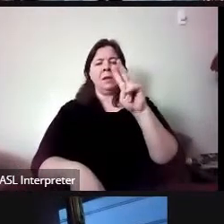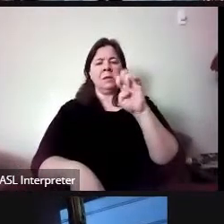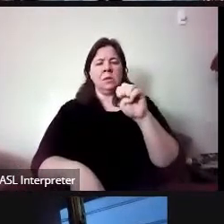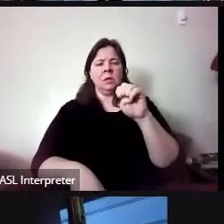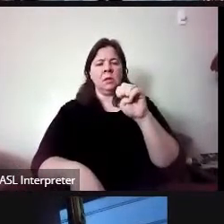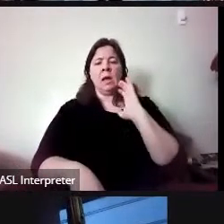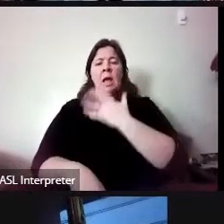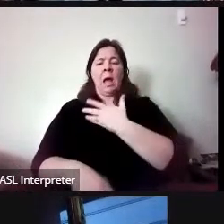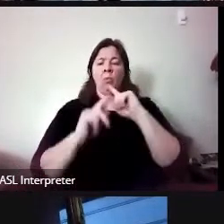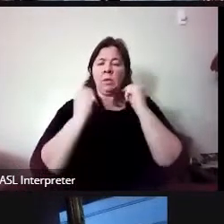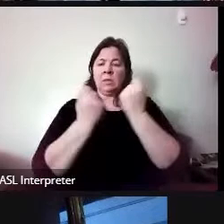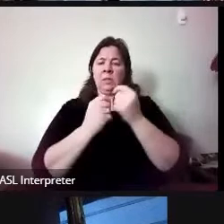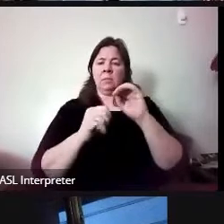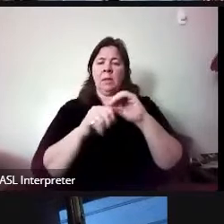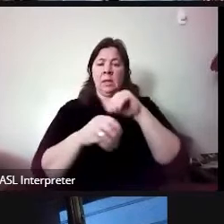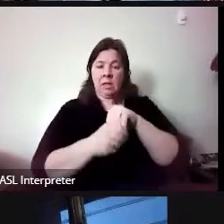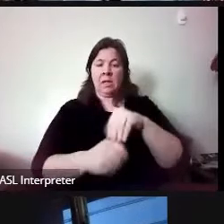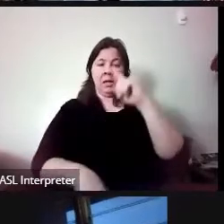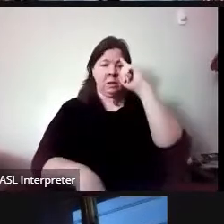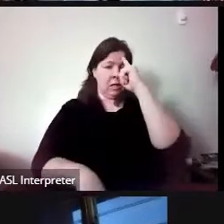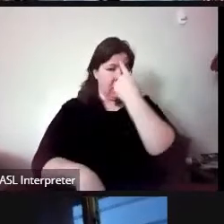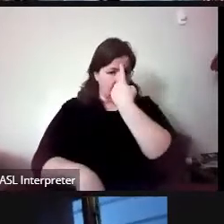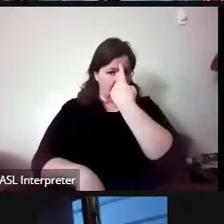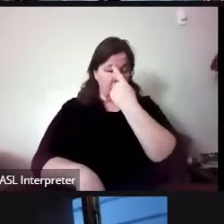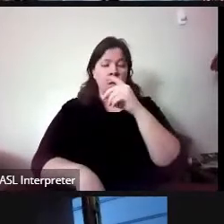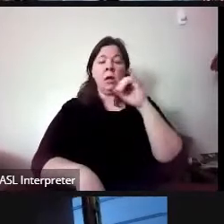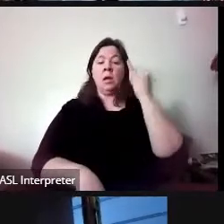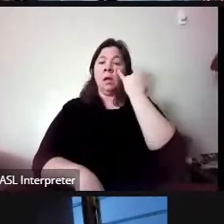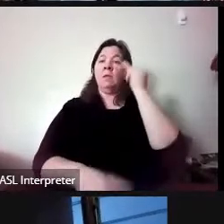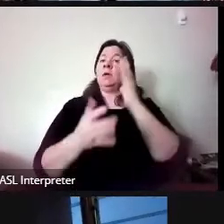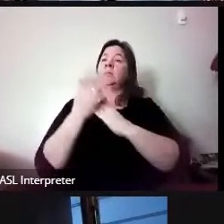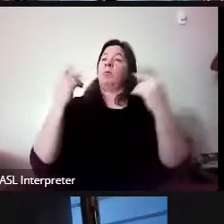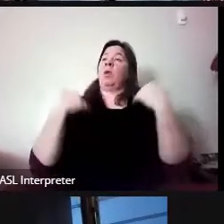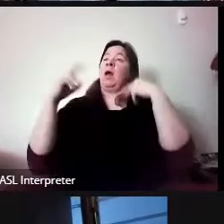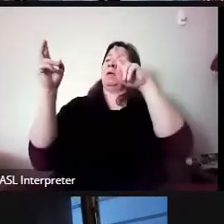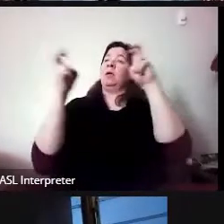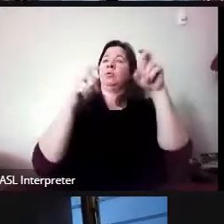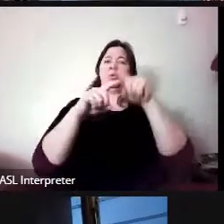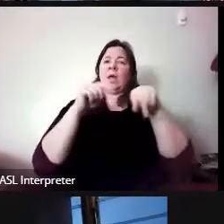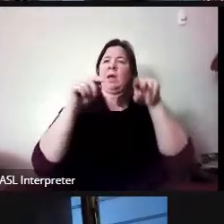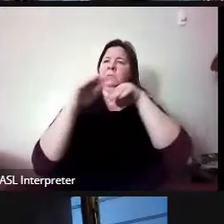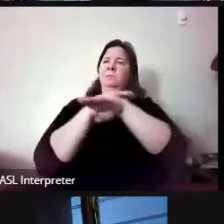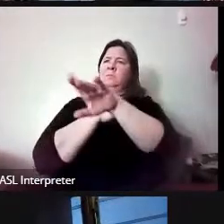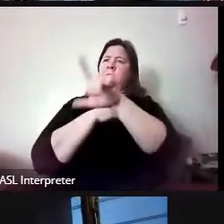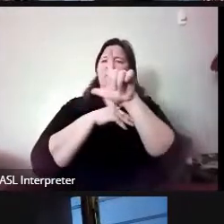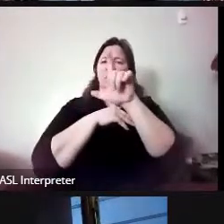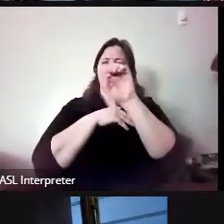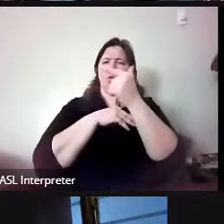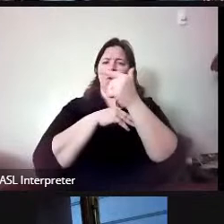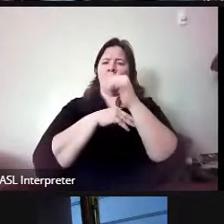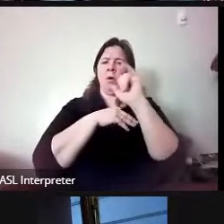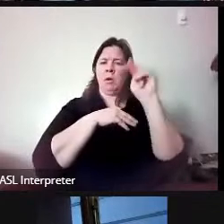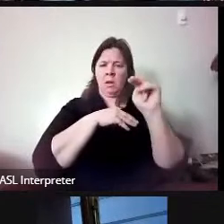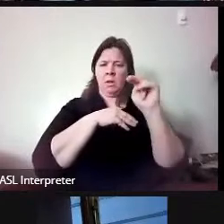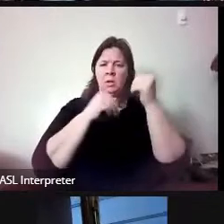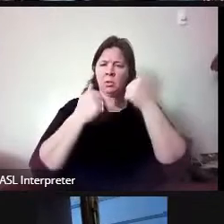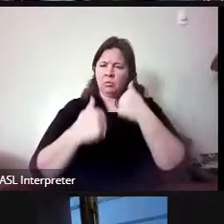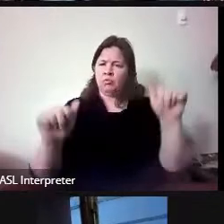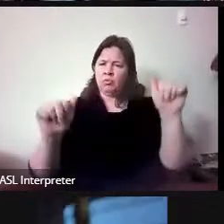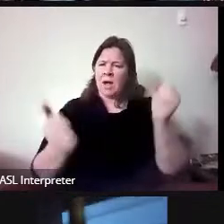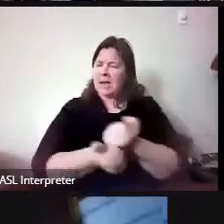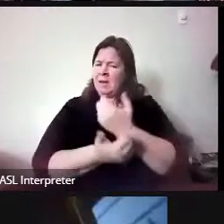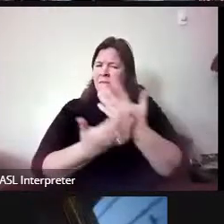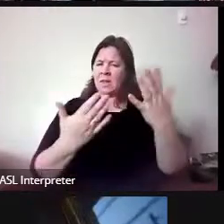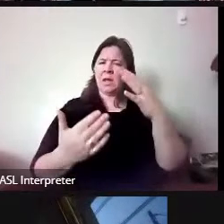our team in India. So if somebody's having issues not being able to log in, and you have tried all